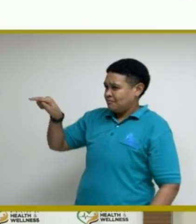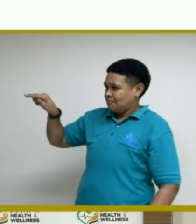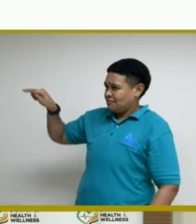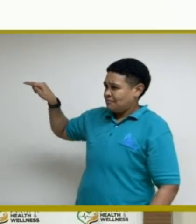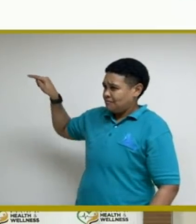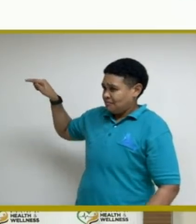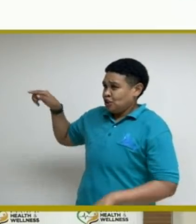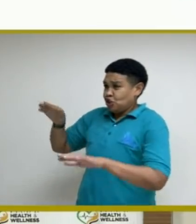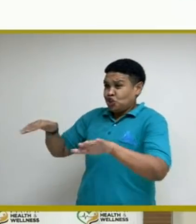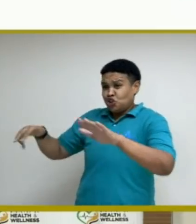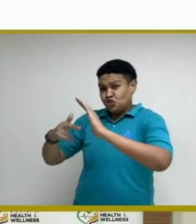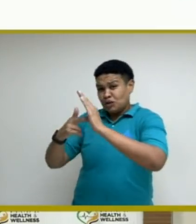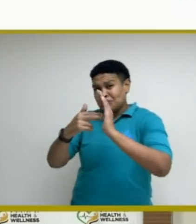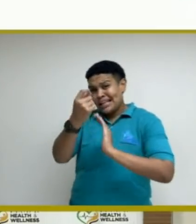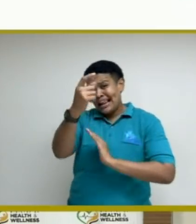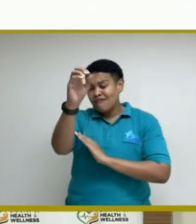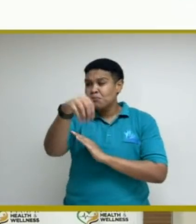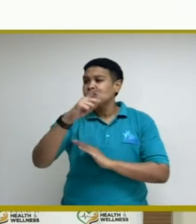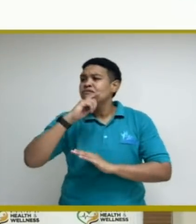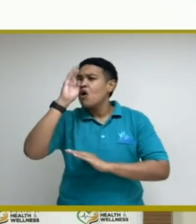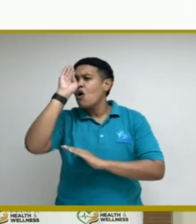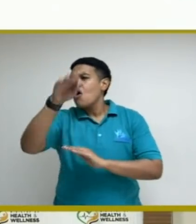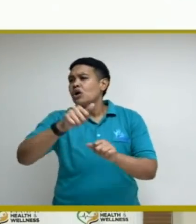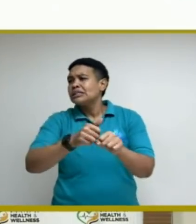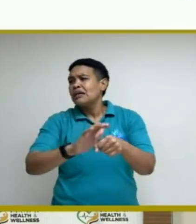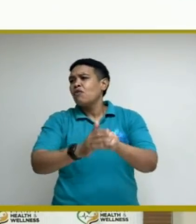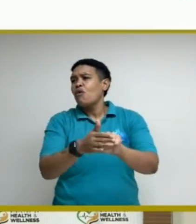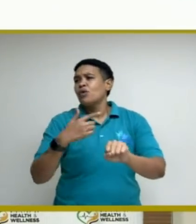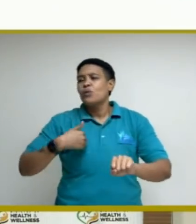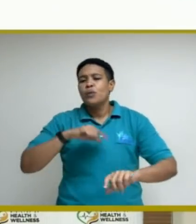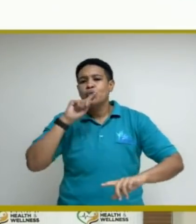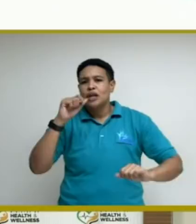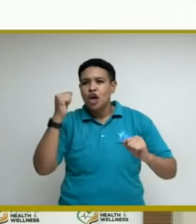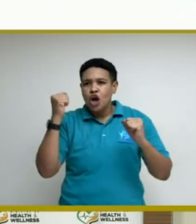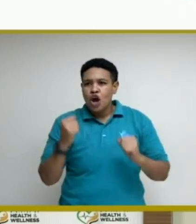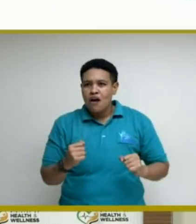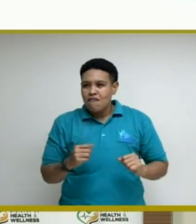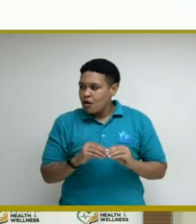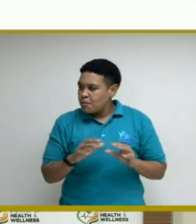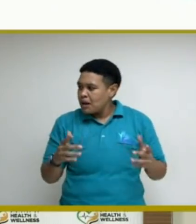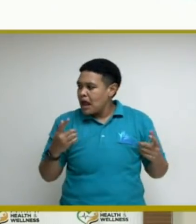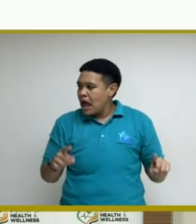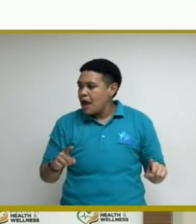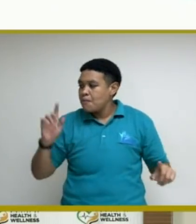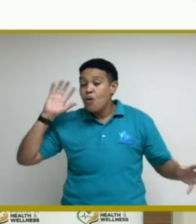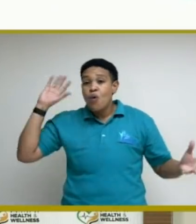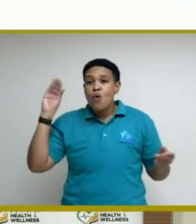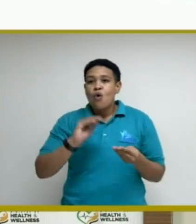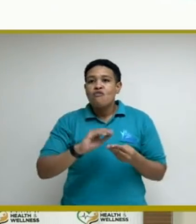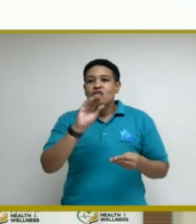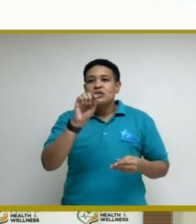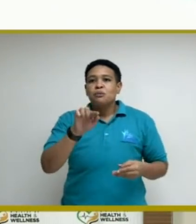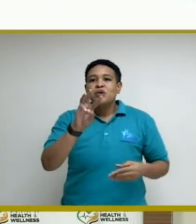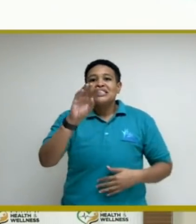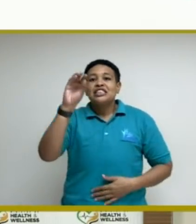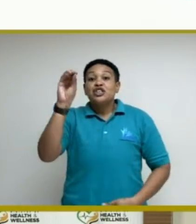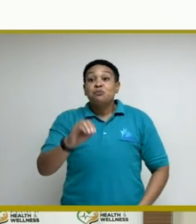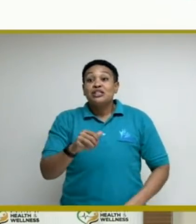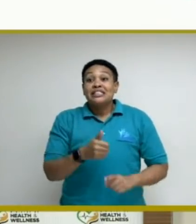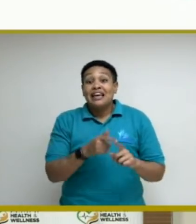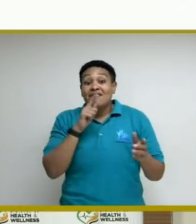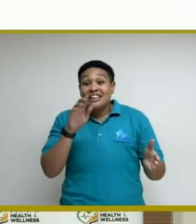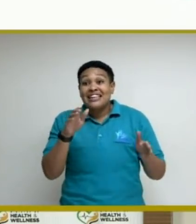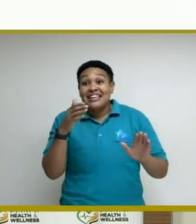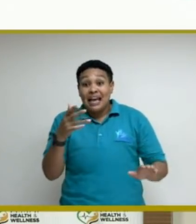all the cases of COVID-19 that we have confirmed, and overall 0.6% of the